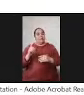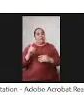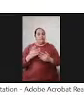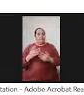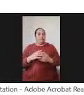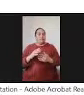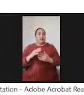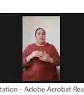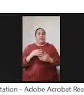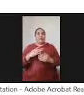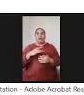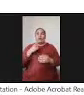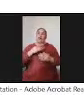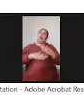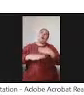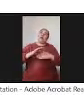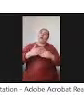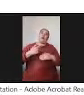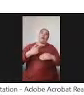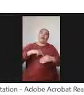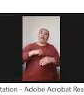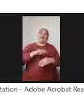I don't want to say bear with us, because